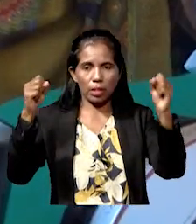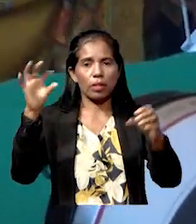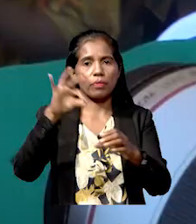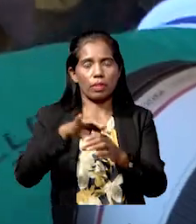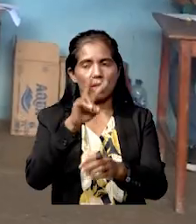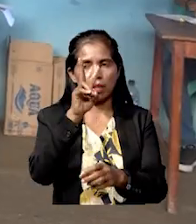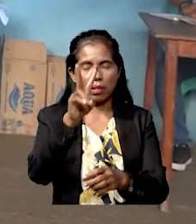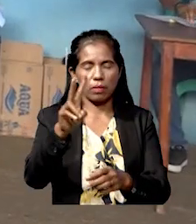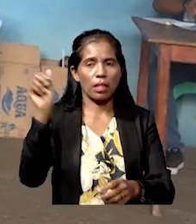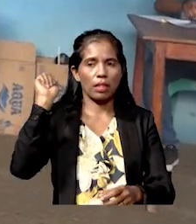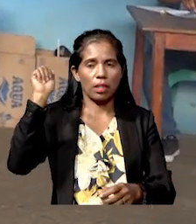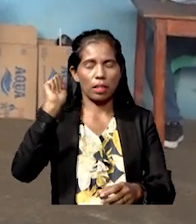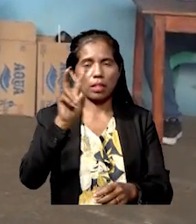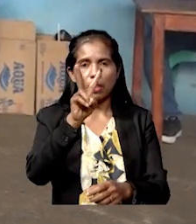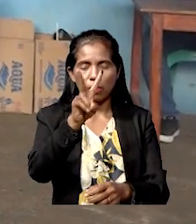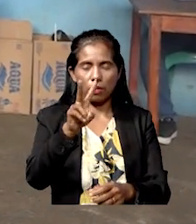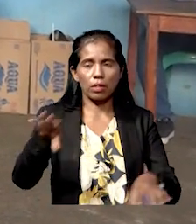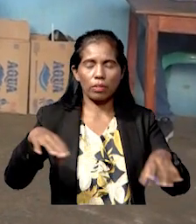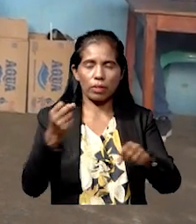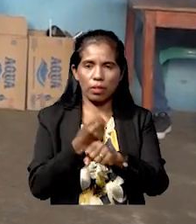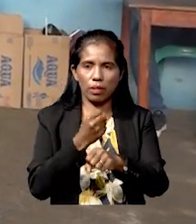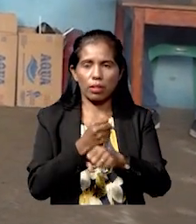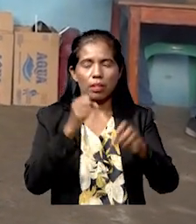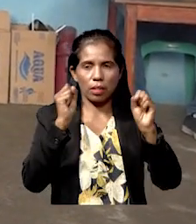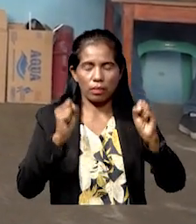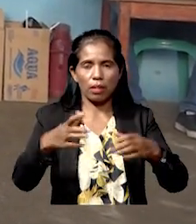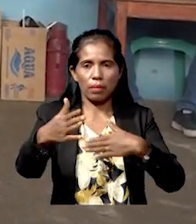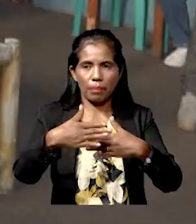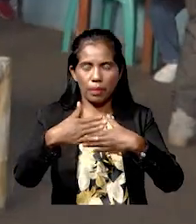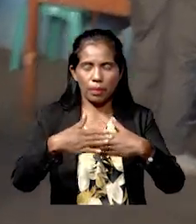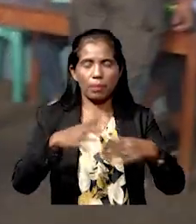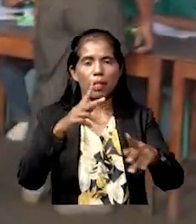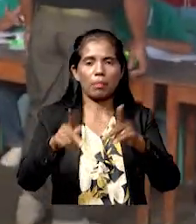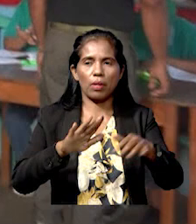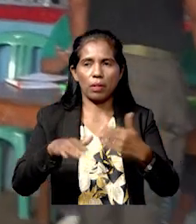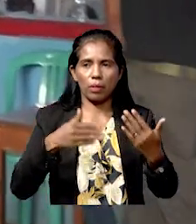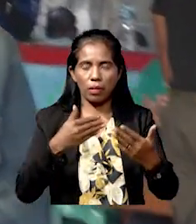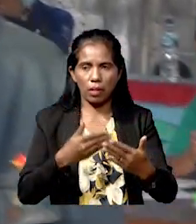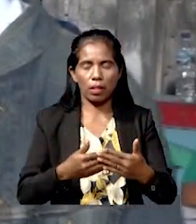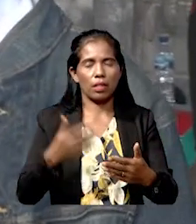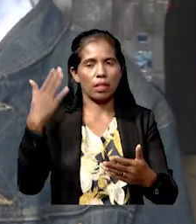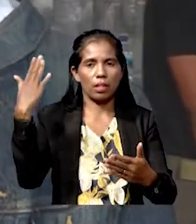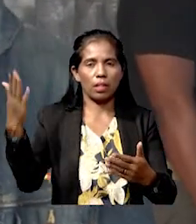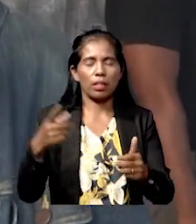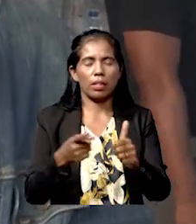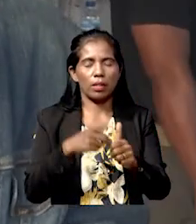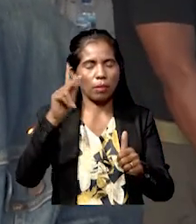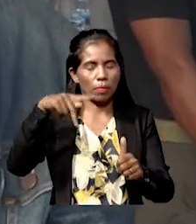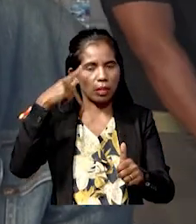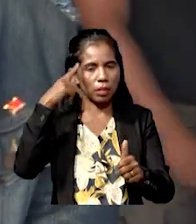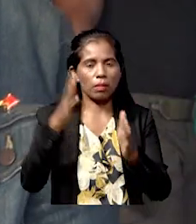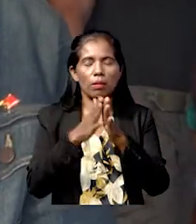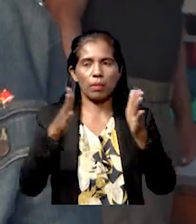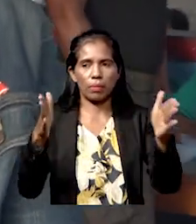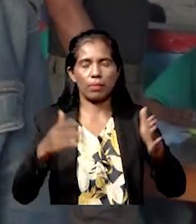ne, candidato na enrua esforço liutang, ho di bele besik liutang belitor sira duke ihe comício político bot. The